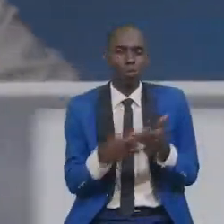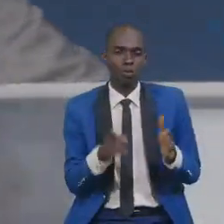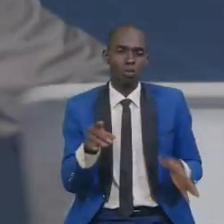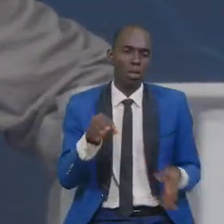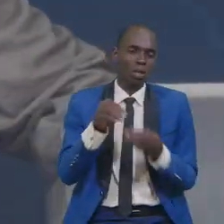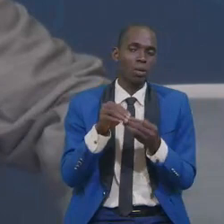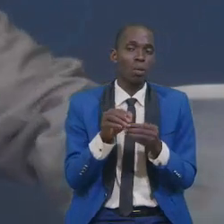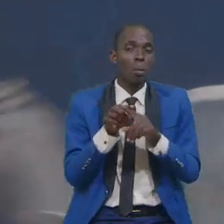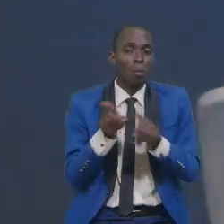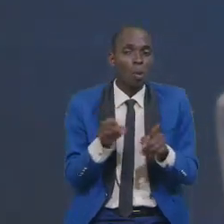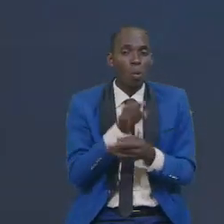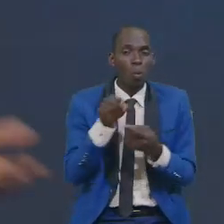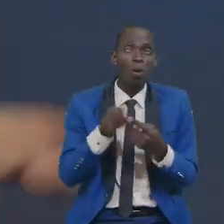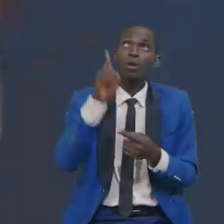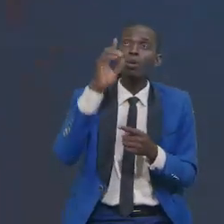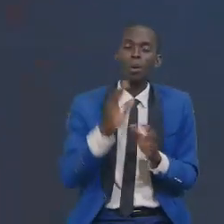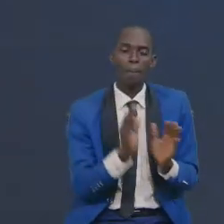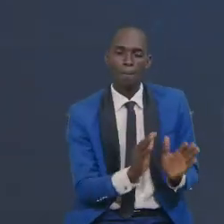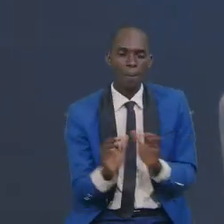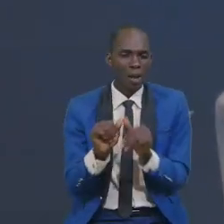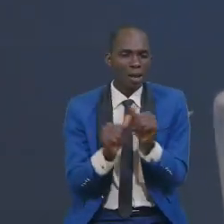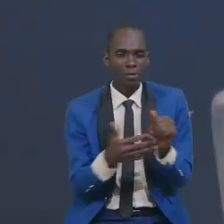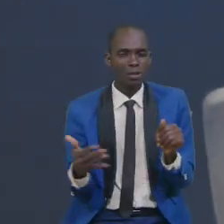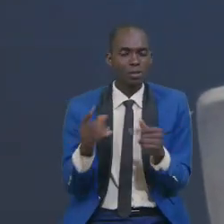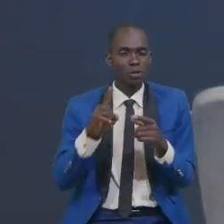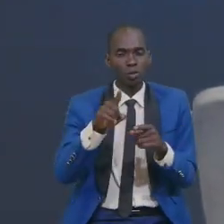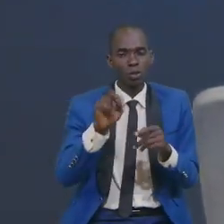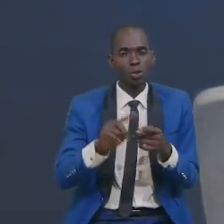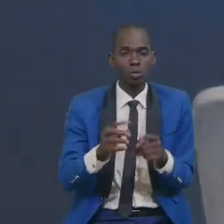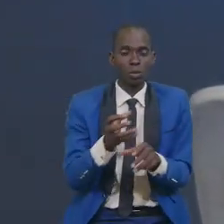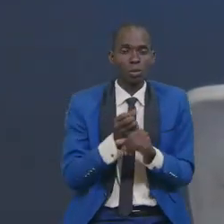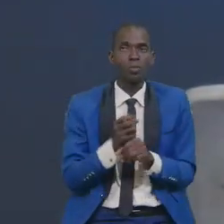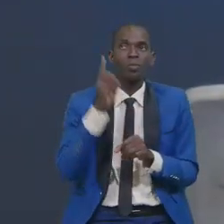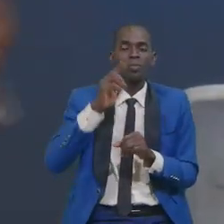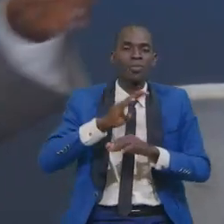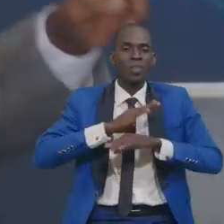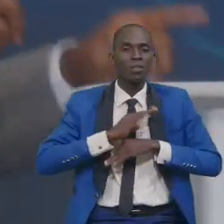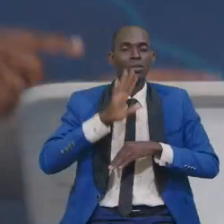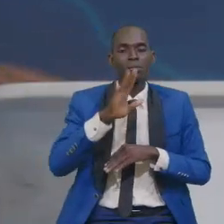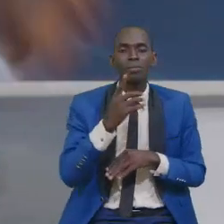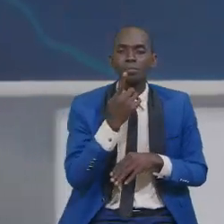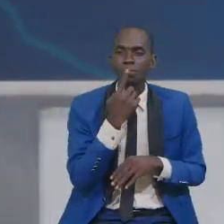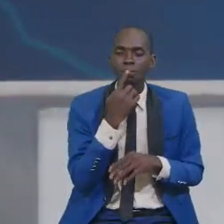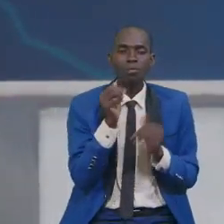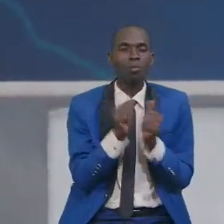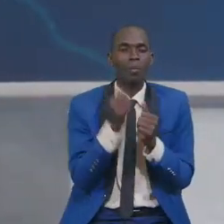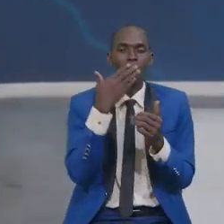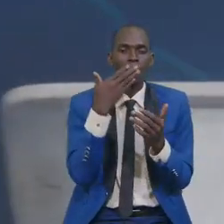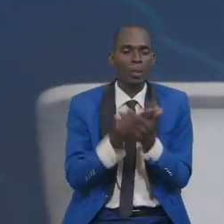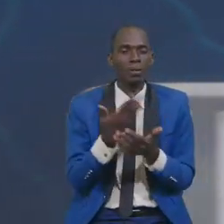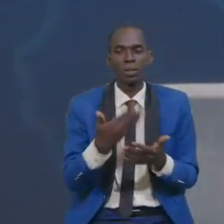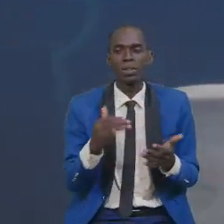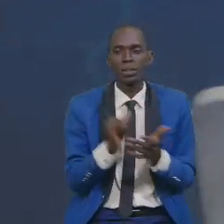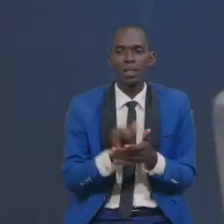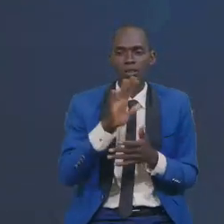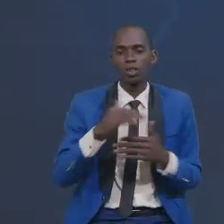everything that you take it satisfies your mouth with good things so that that you